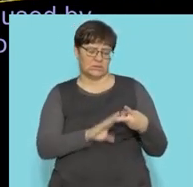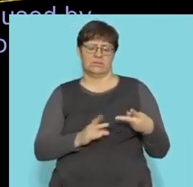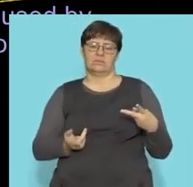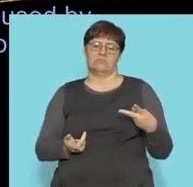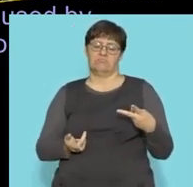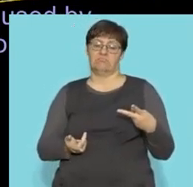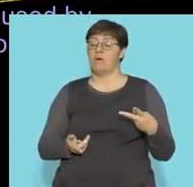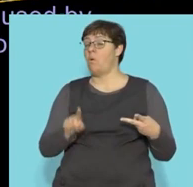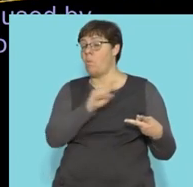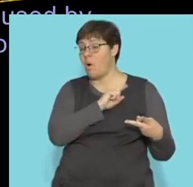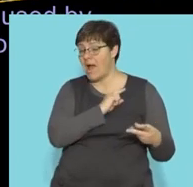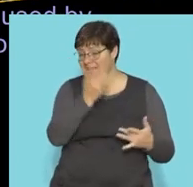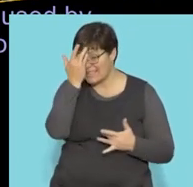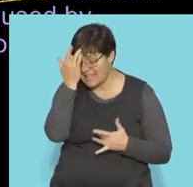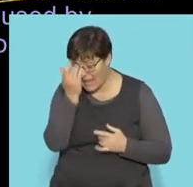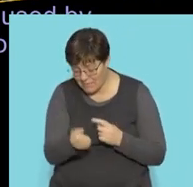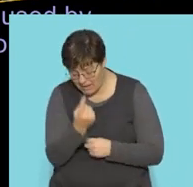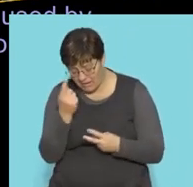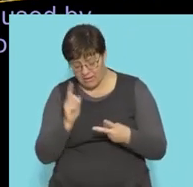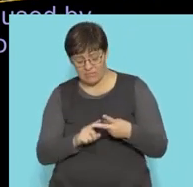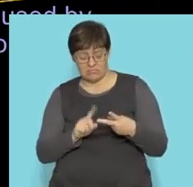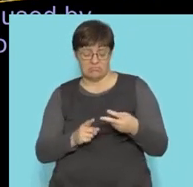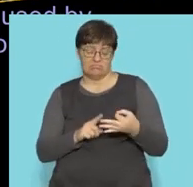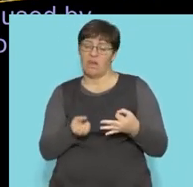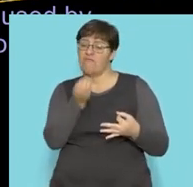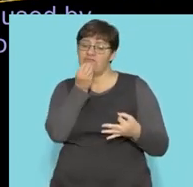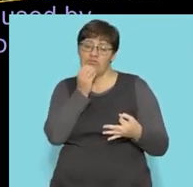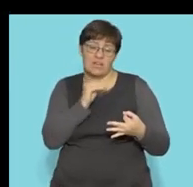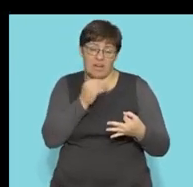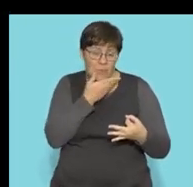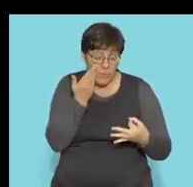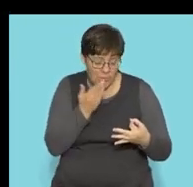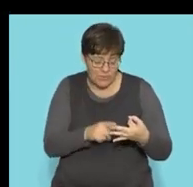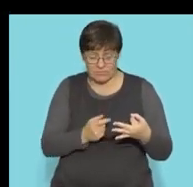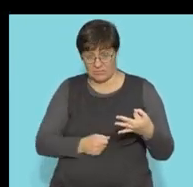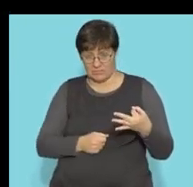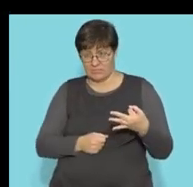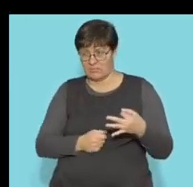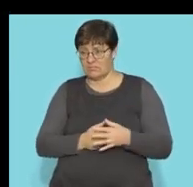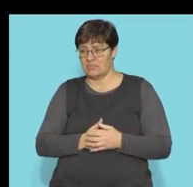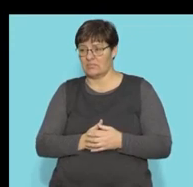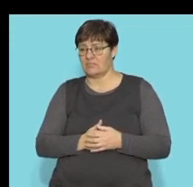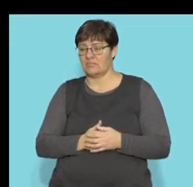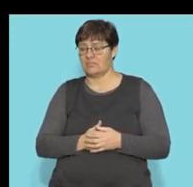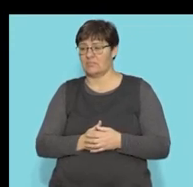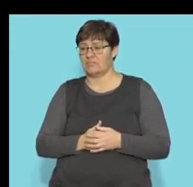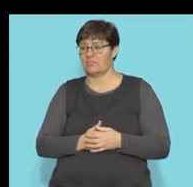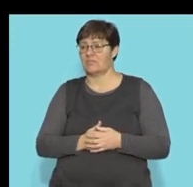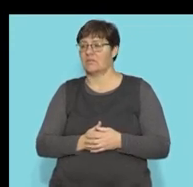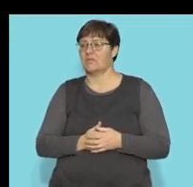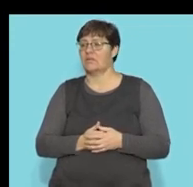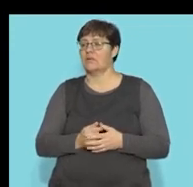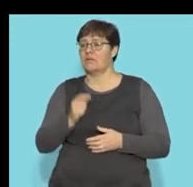caused by disease, lack of sufficient food, all right? And if we tried